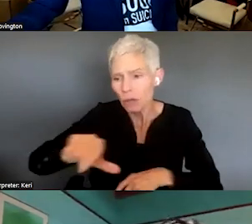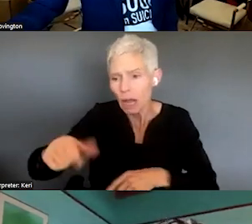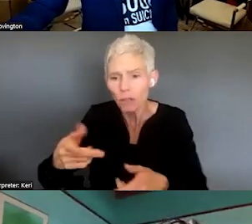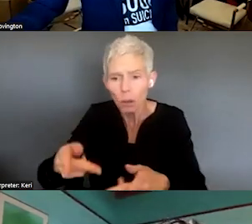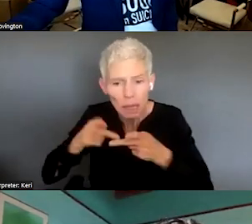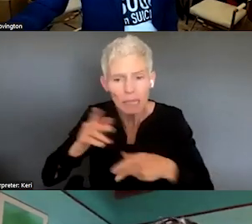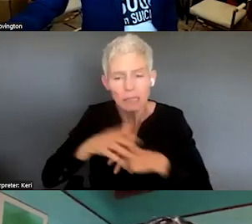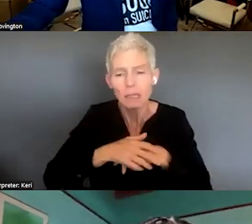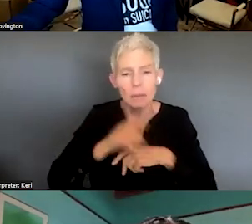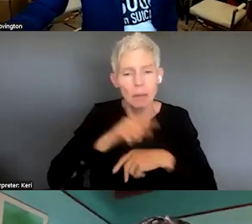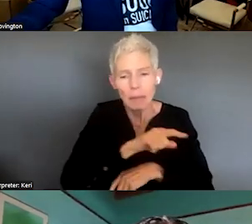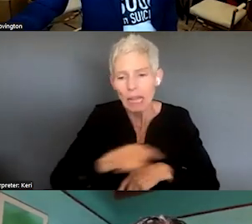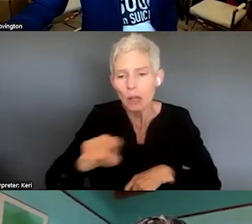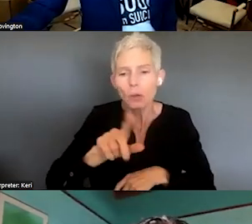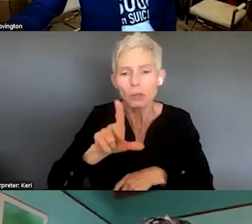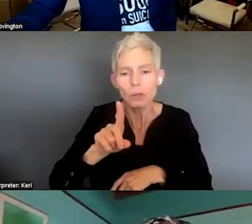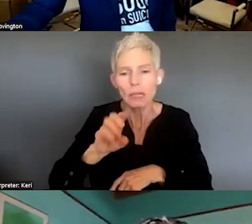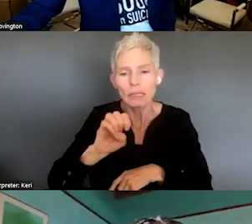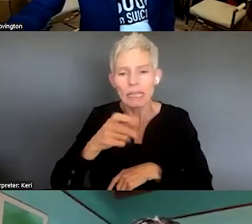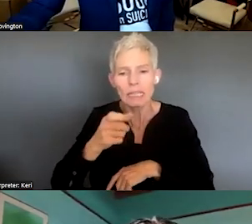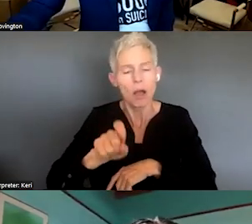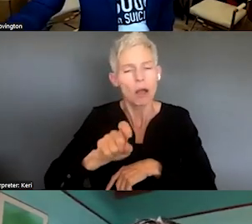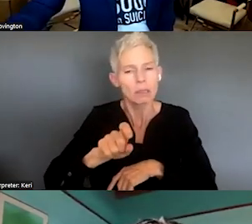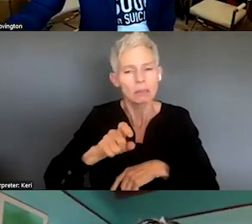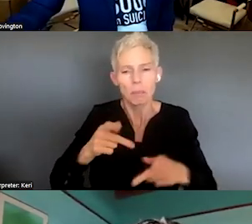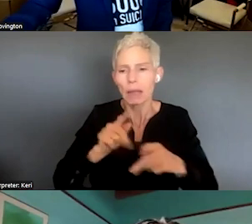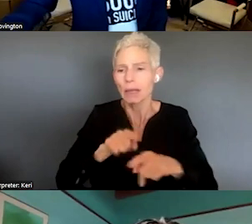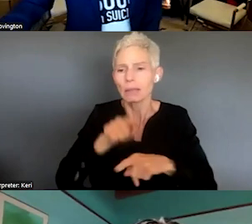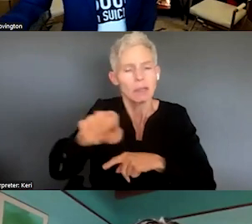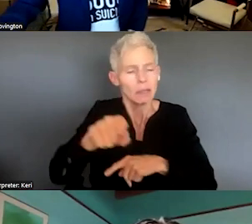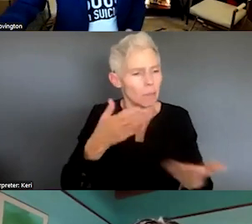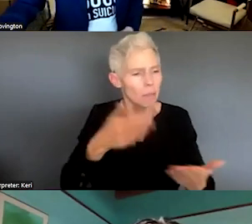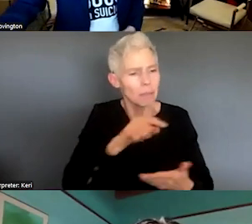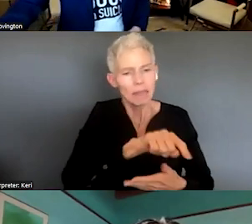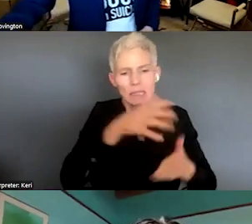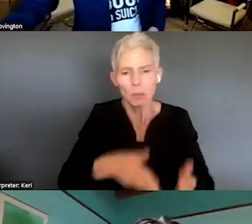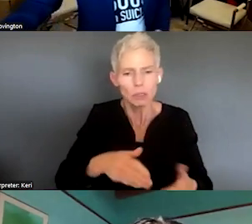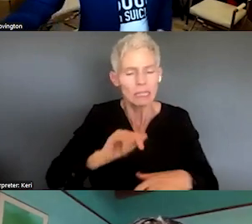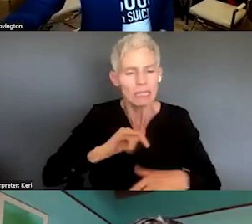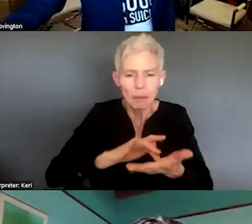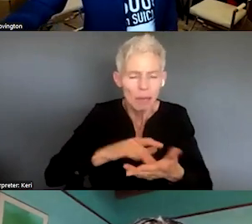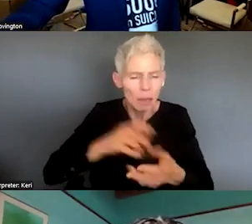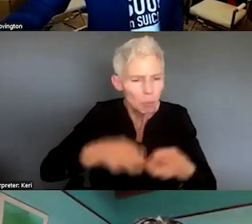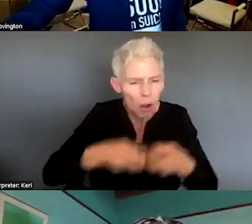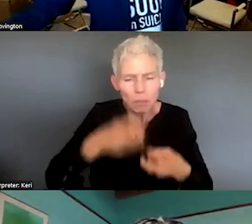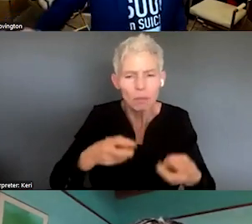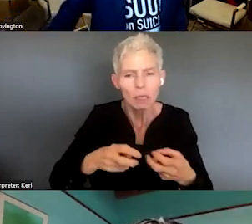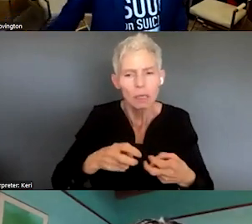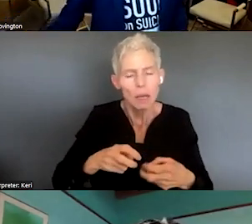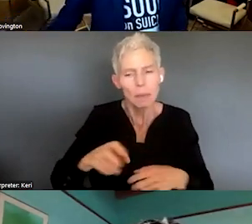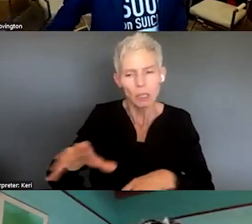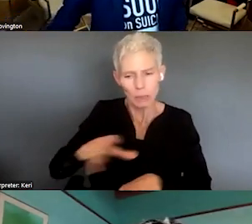they need to go to the detox place across the town, or maybe they need, a medical issue, that you take